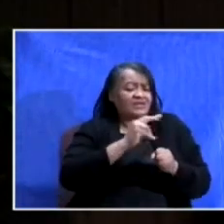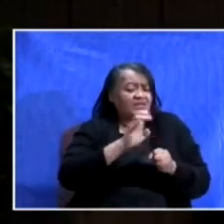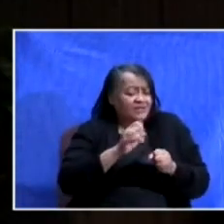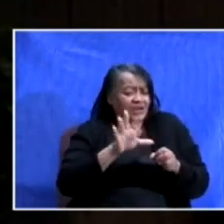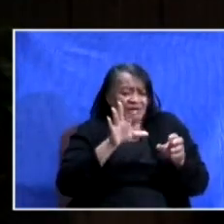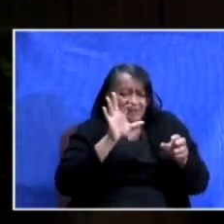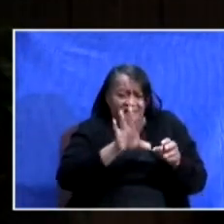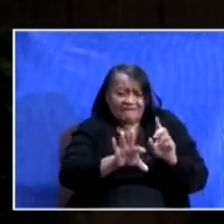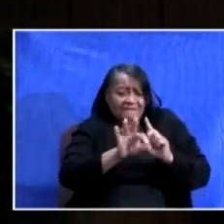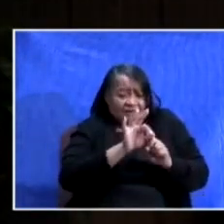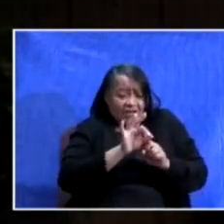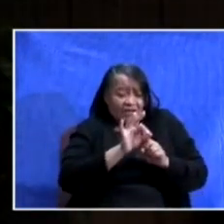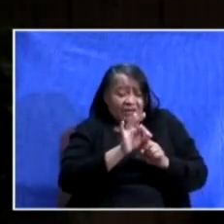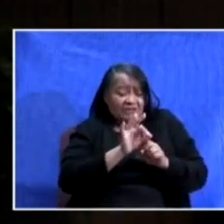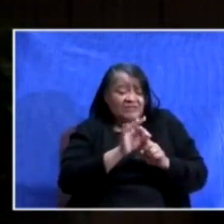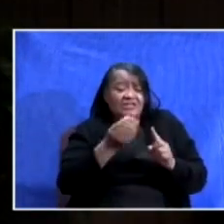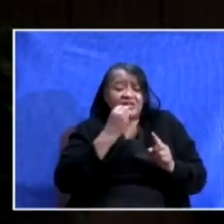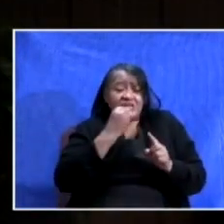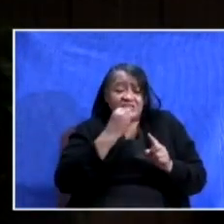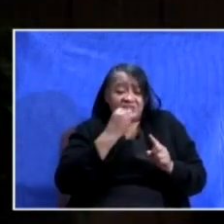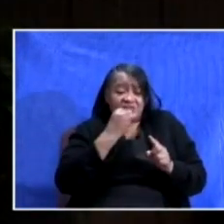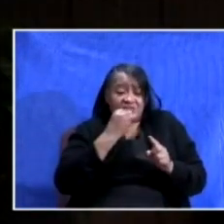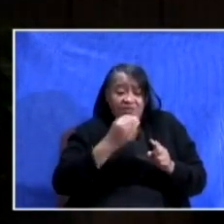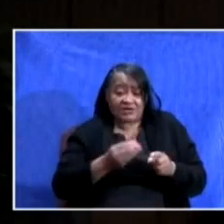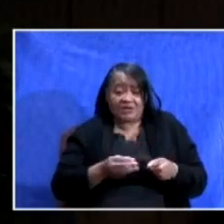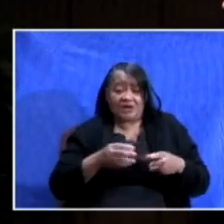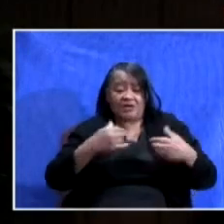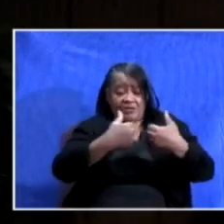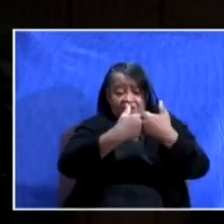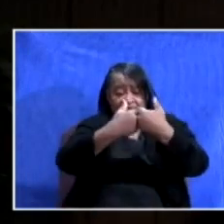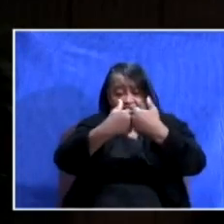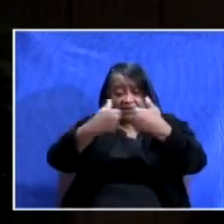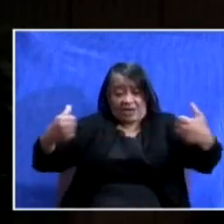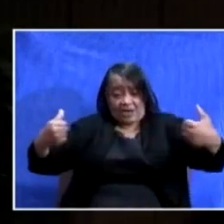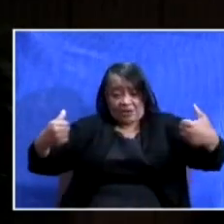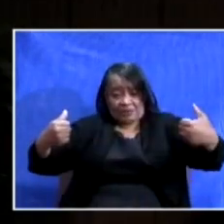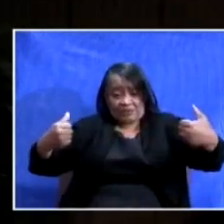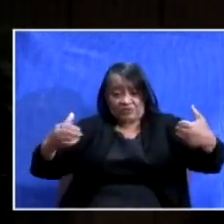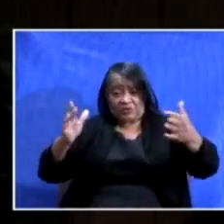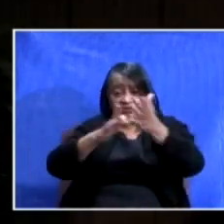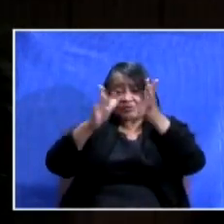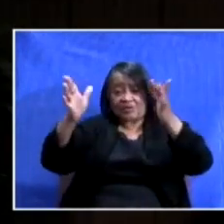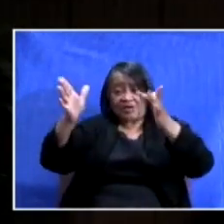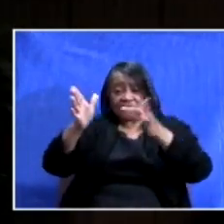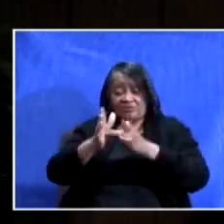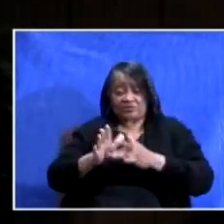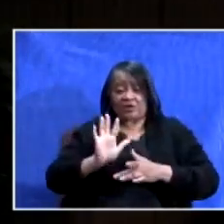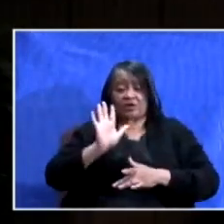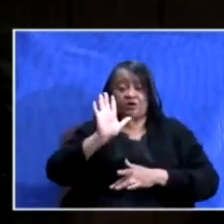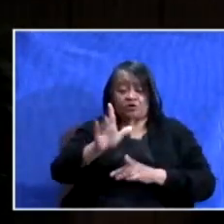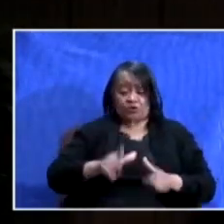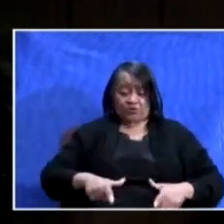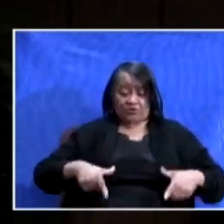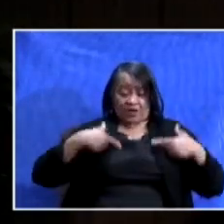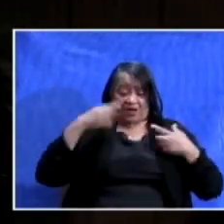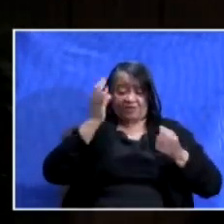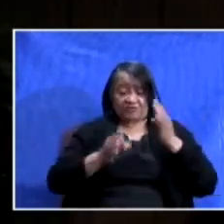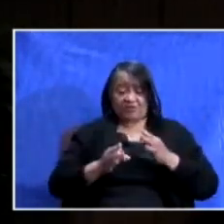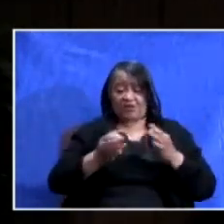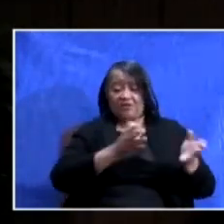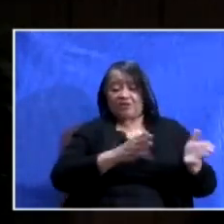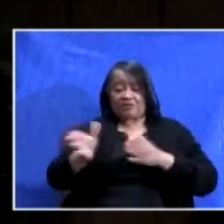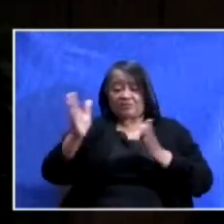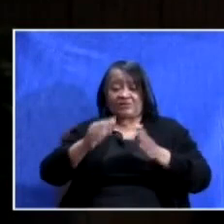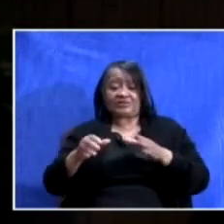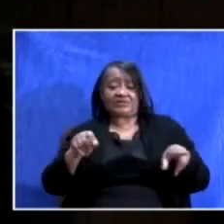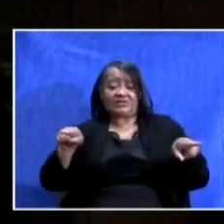And there's a gap. And then Jesus says that in the last judgment, here's the criteria. He doesn't say anything about